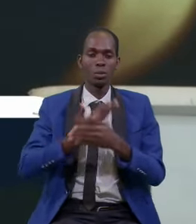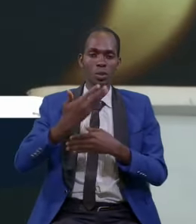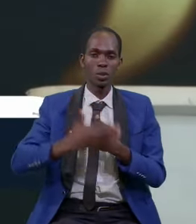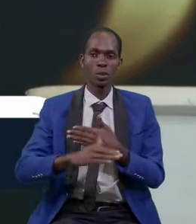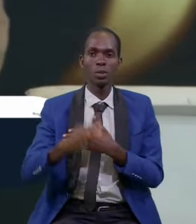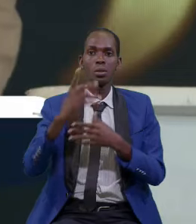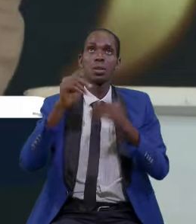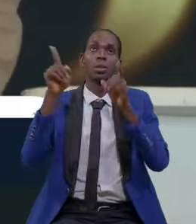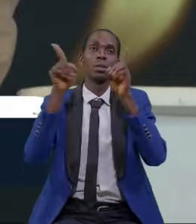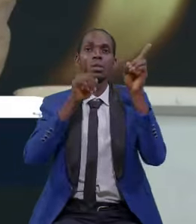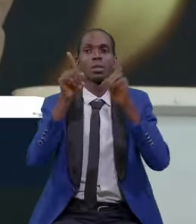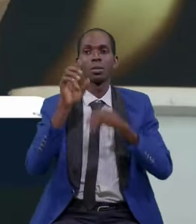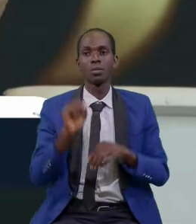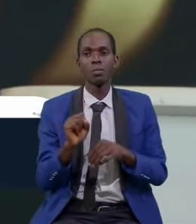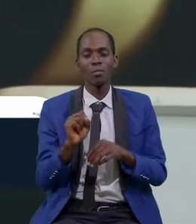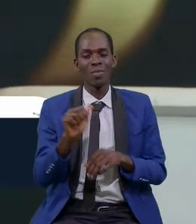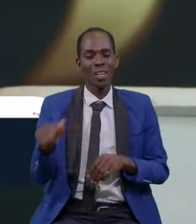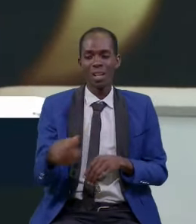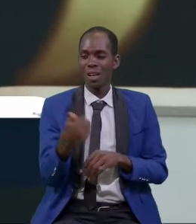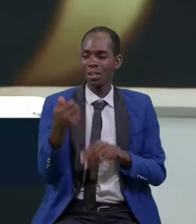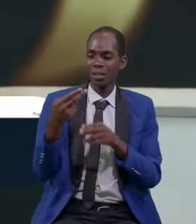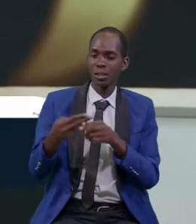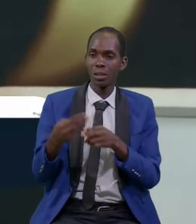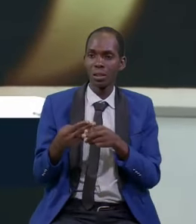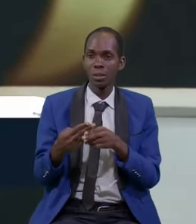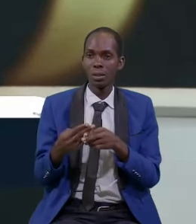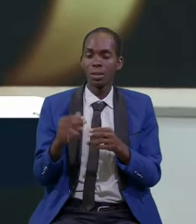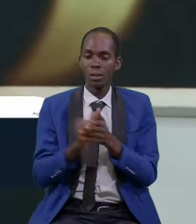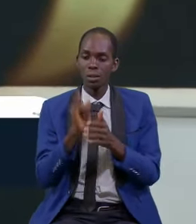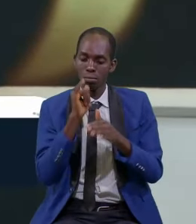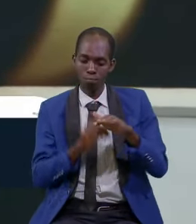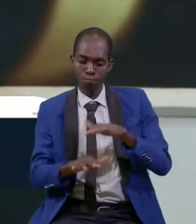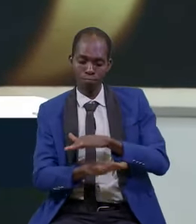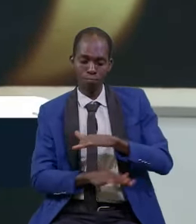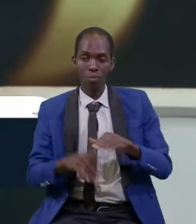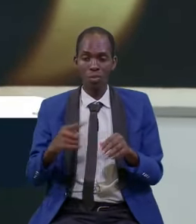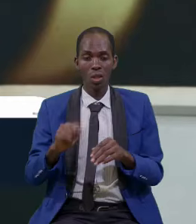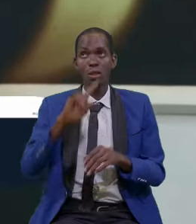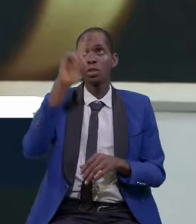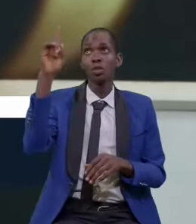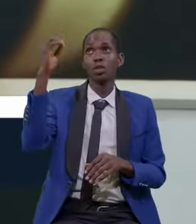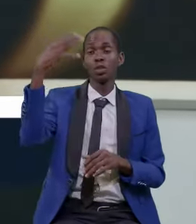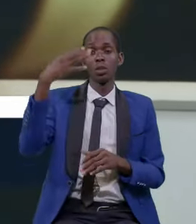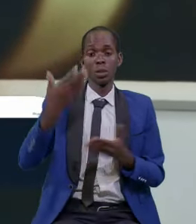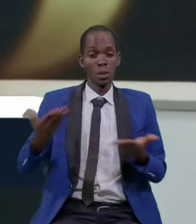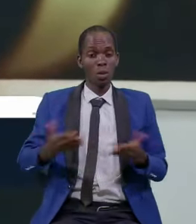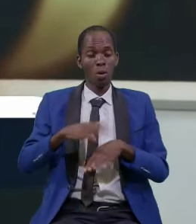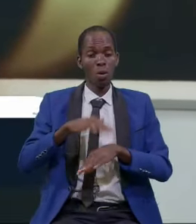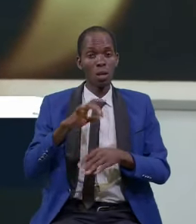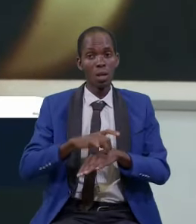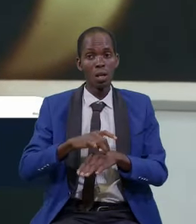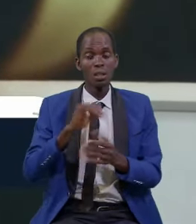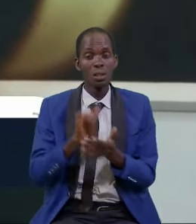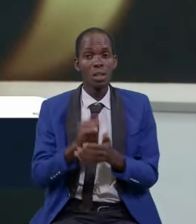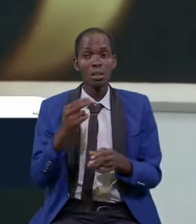stars. Any name below the sun here on earth, that name is above